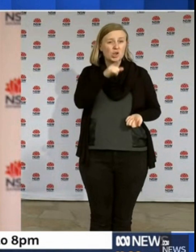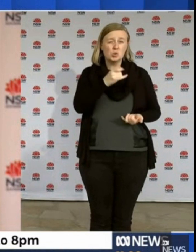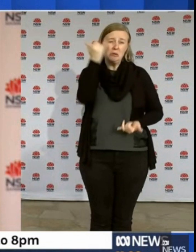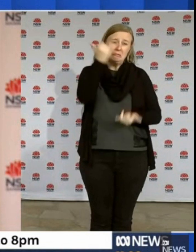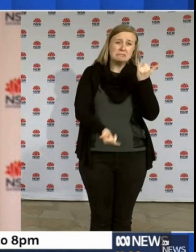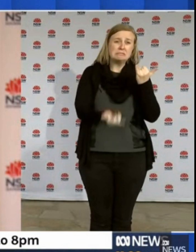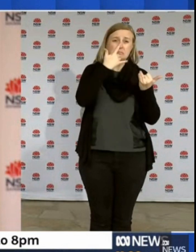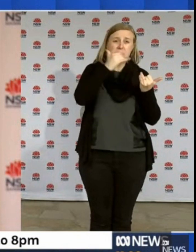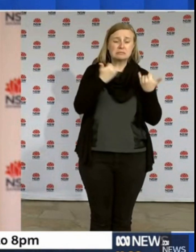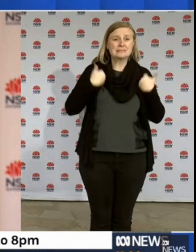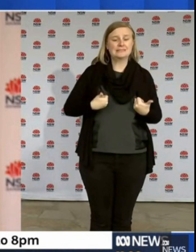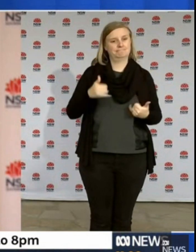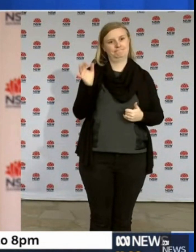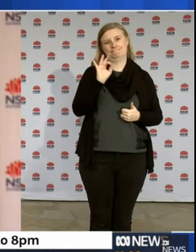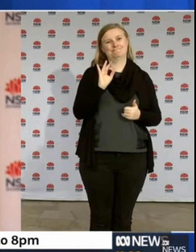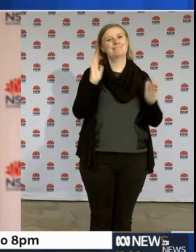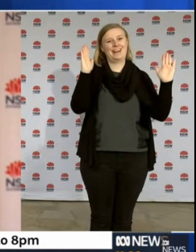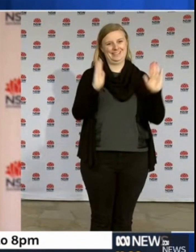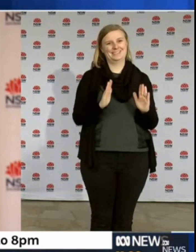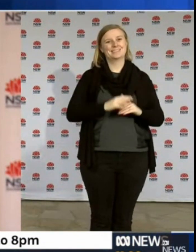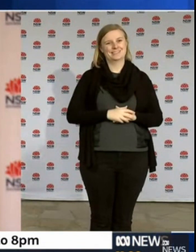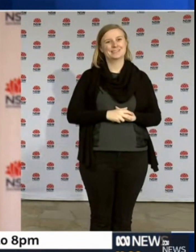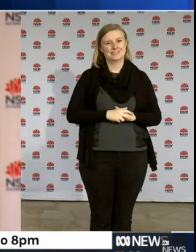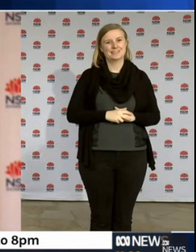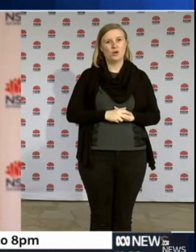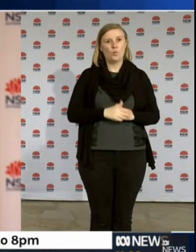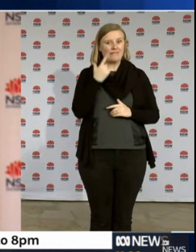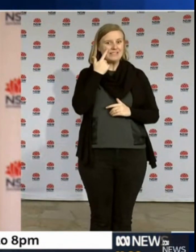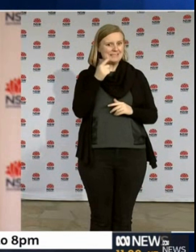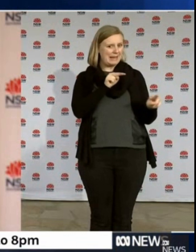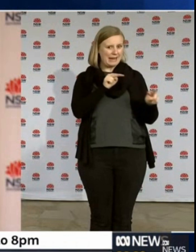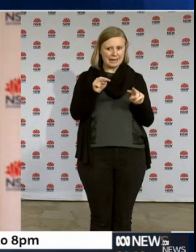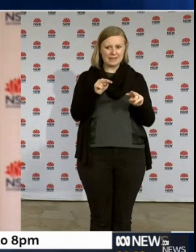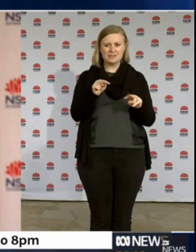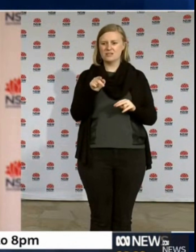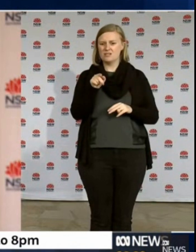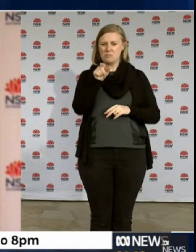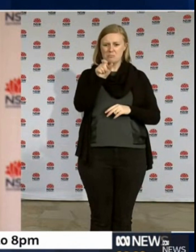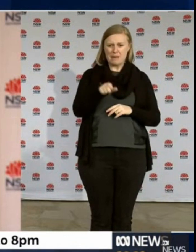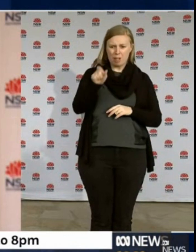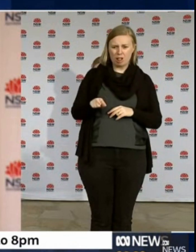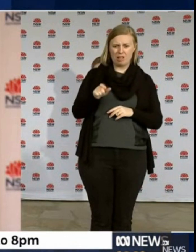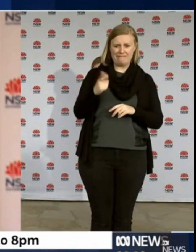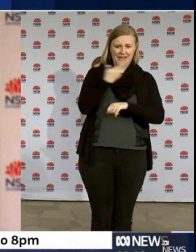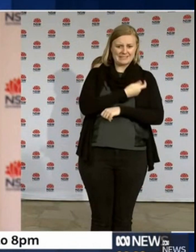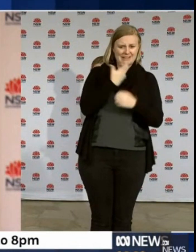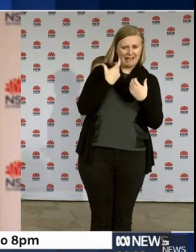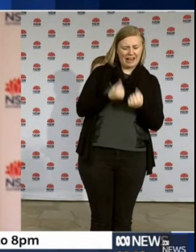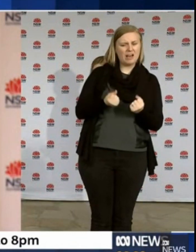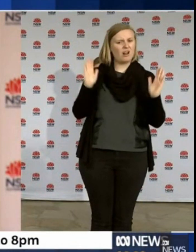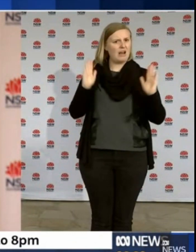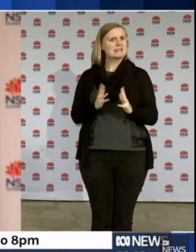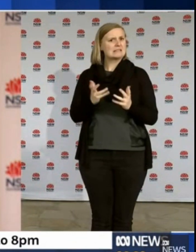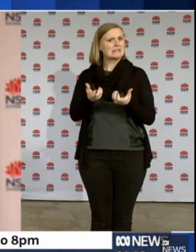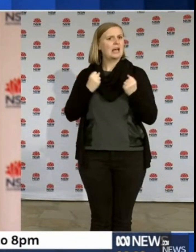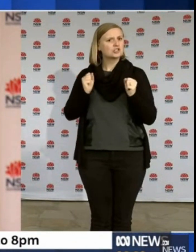we can see evidence of the vaccine holding up extremely well, either vaccine, and that's why we really want to encourage people to come forward and get